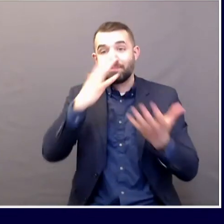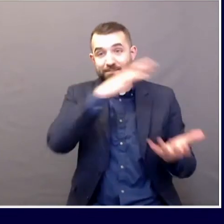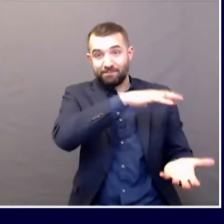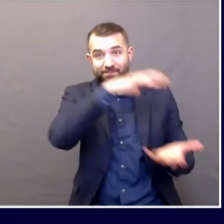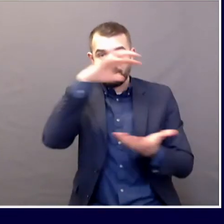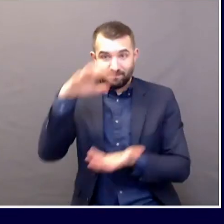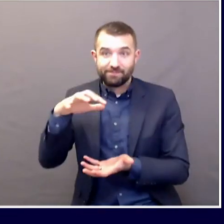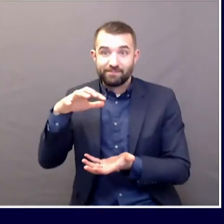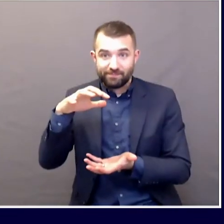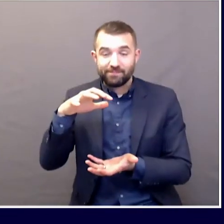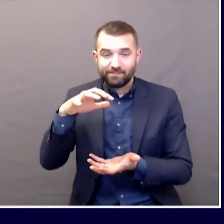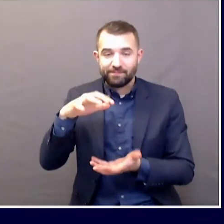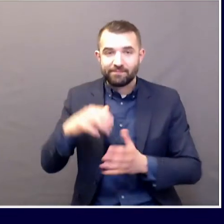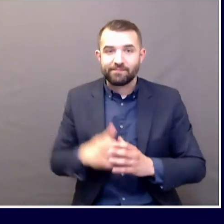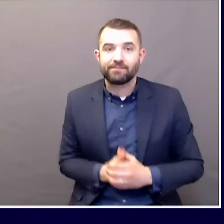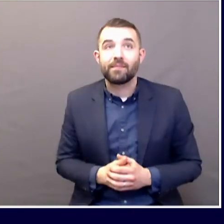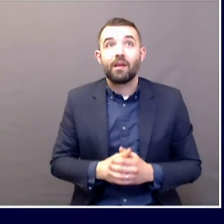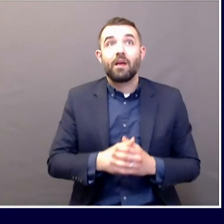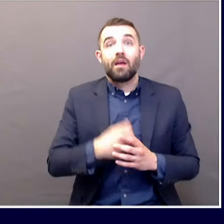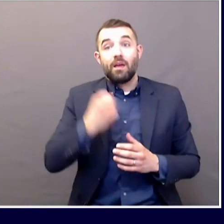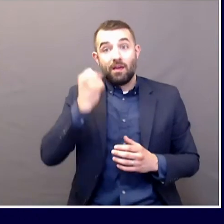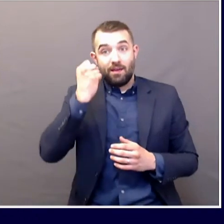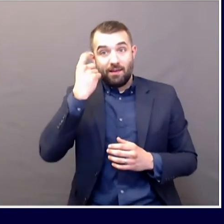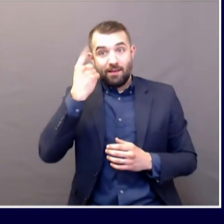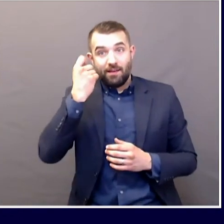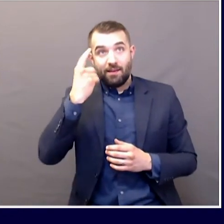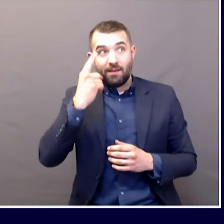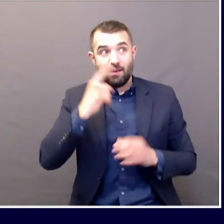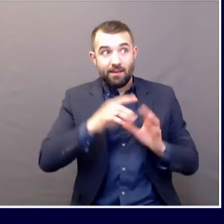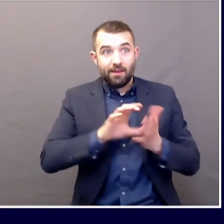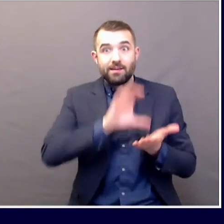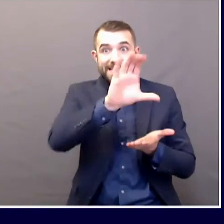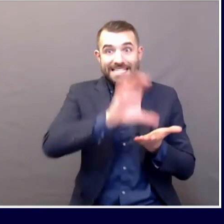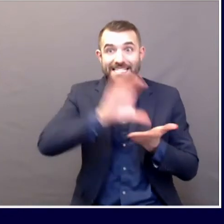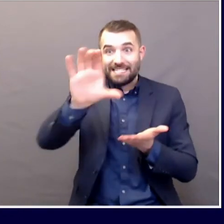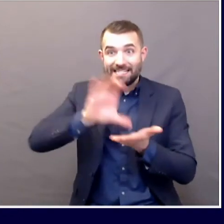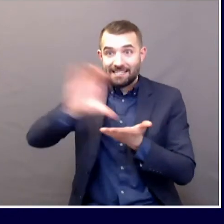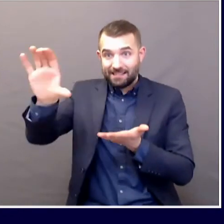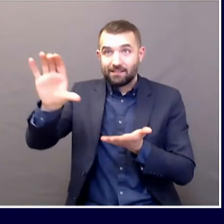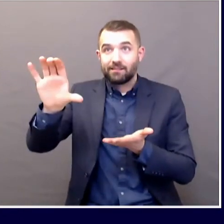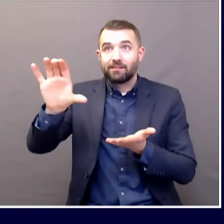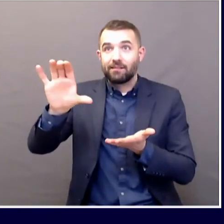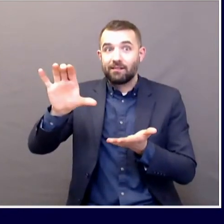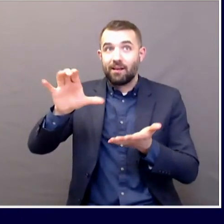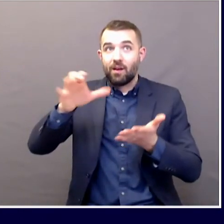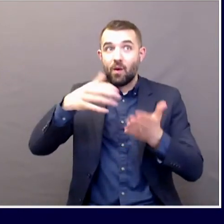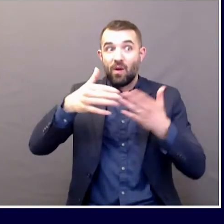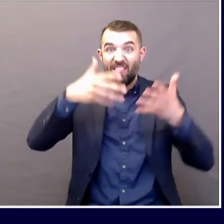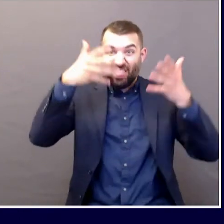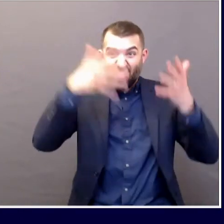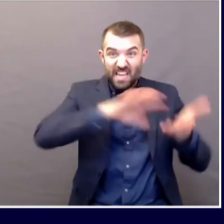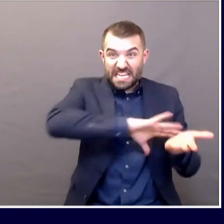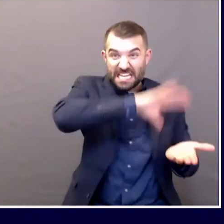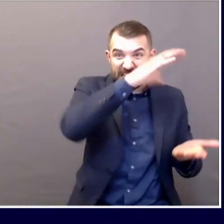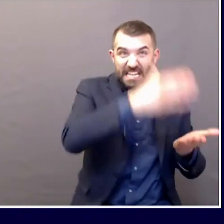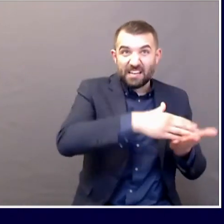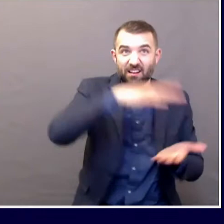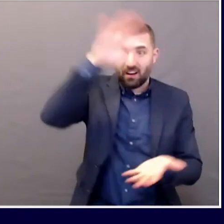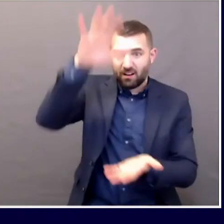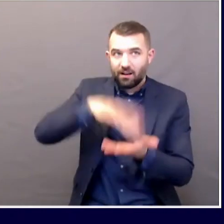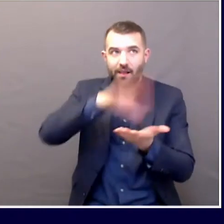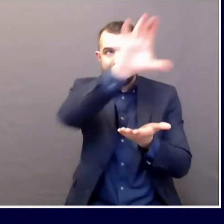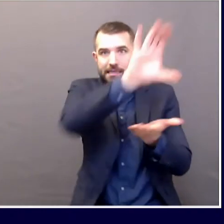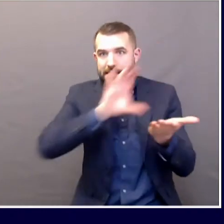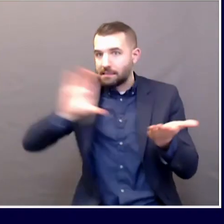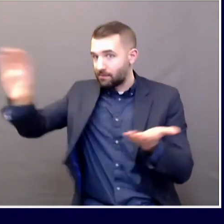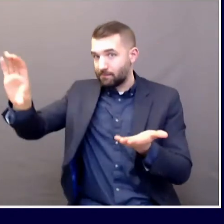moving it around the state. And one of the factors that we use to move vaccine around the state is the day-to-day throughput as a